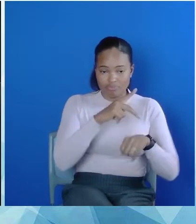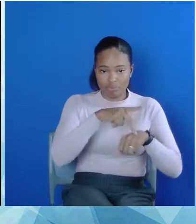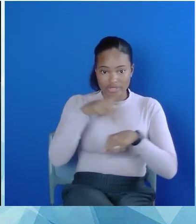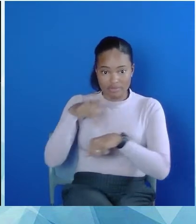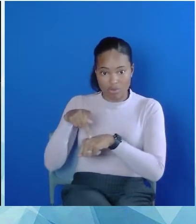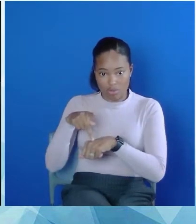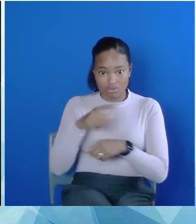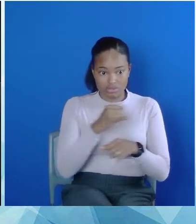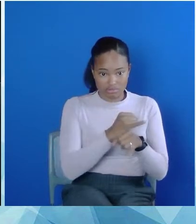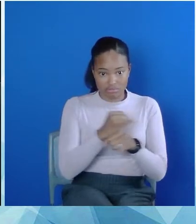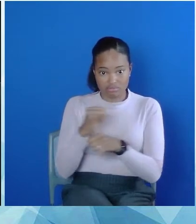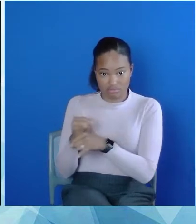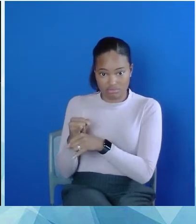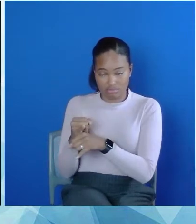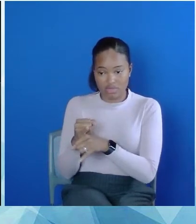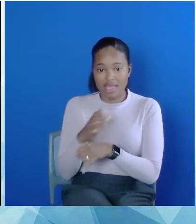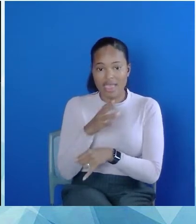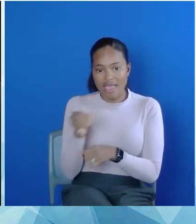programs.